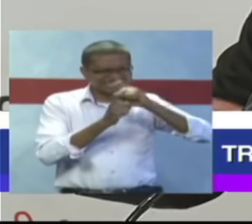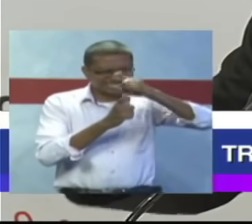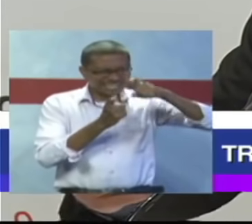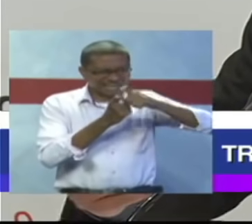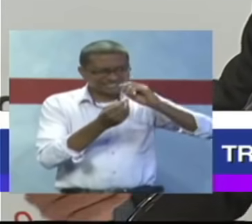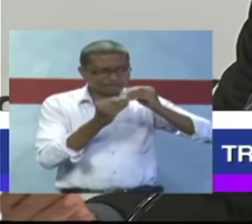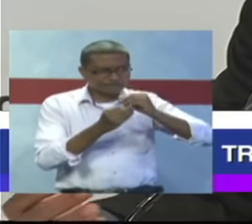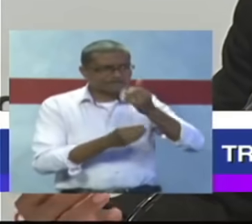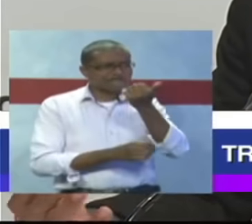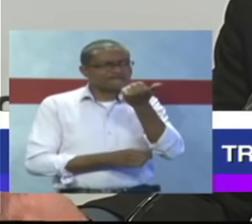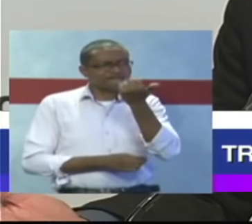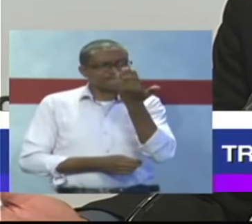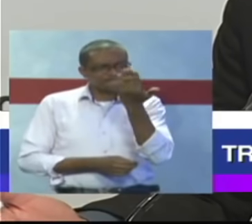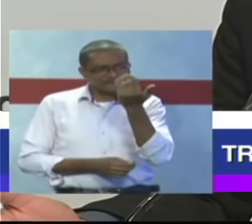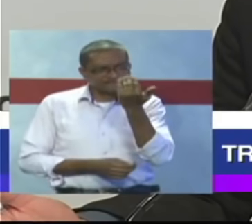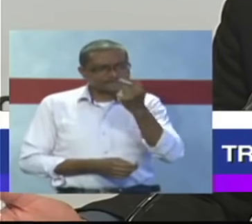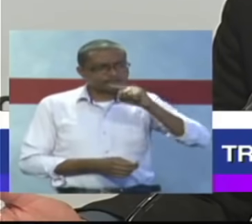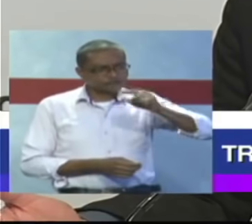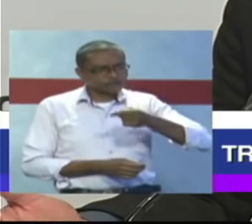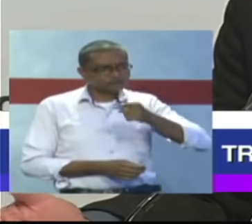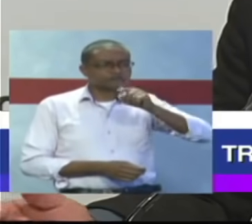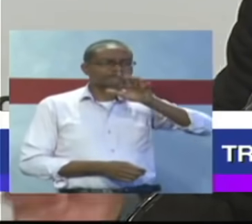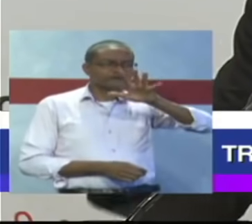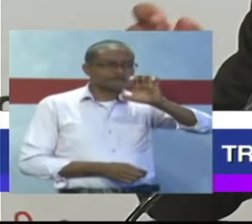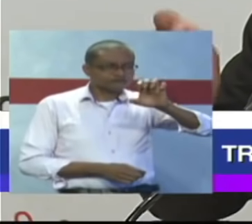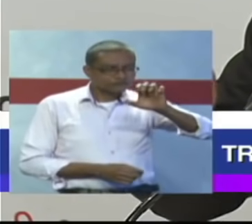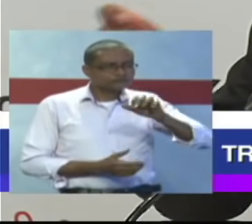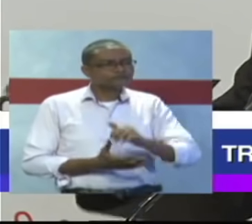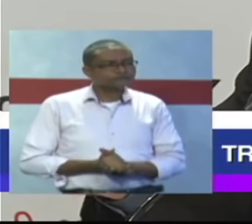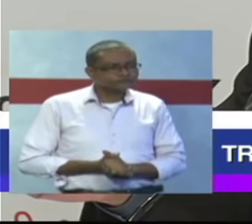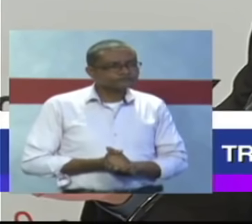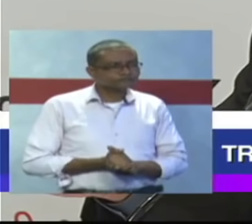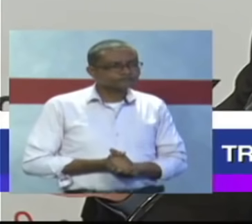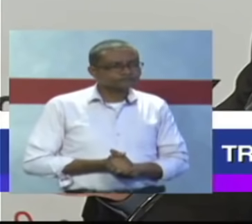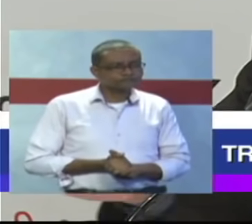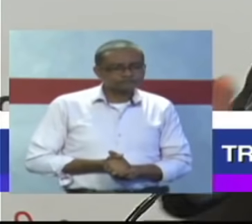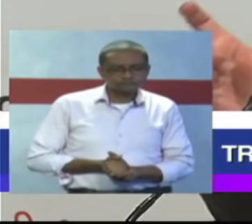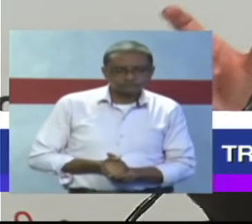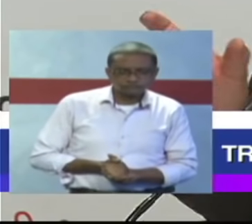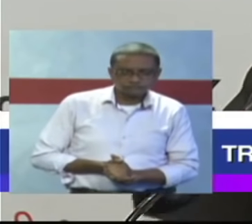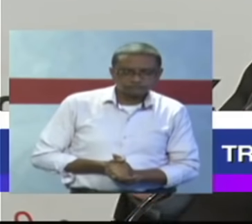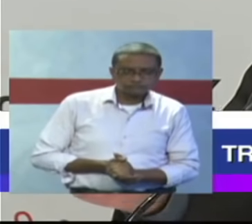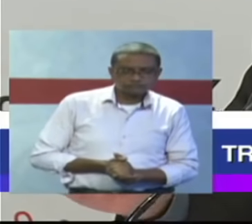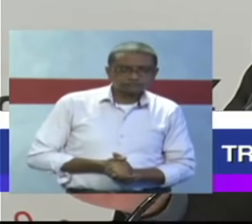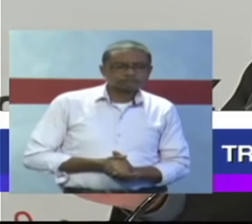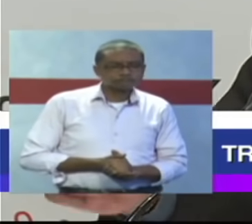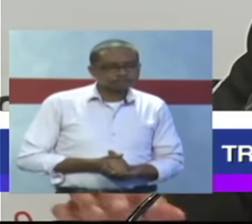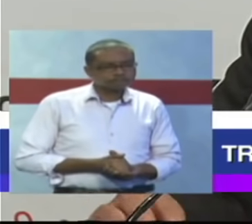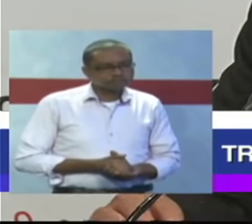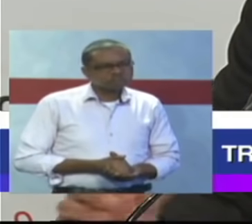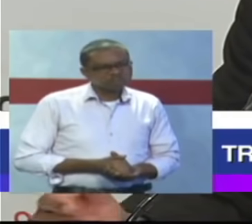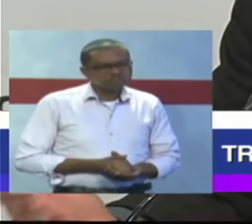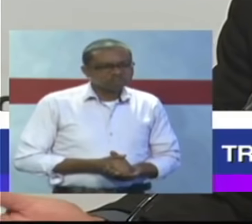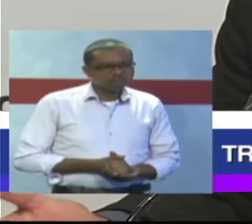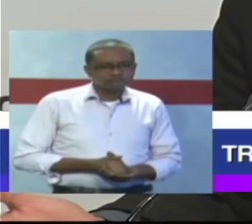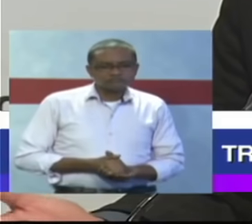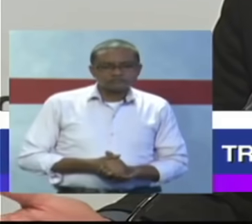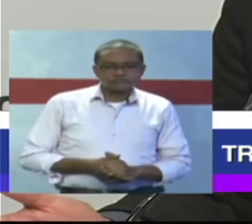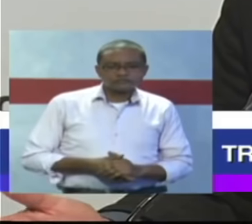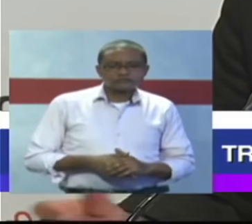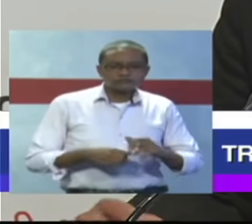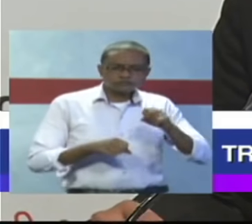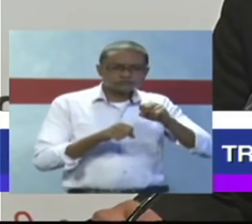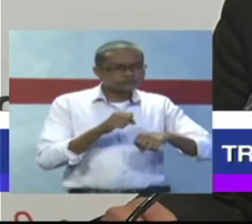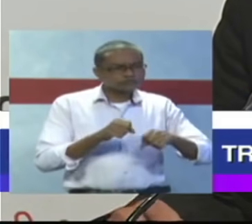period of time, you're looking at 2/3 in 12 months, second and third trimesters. So that's the focus group.